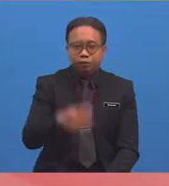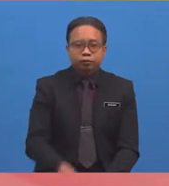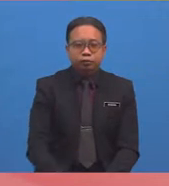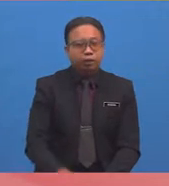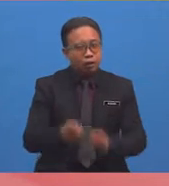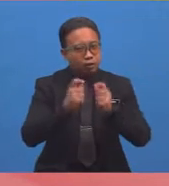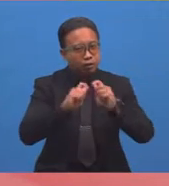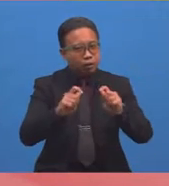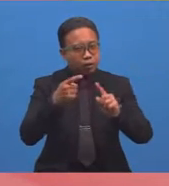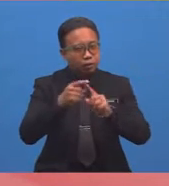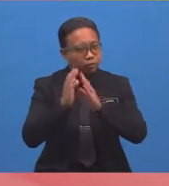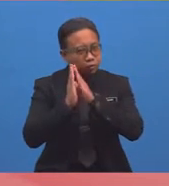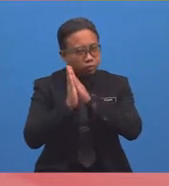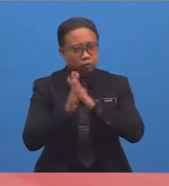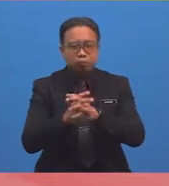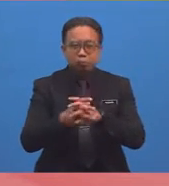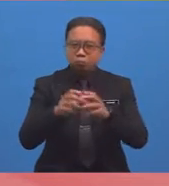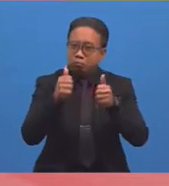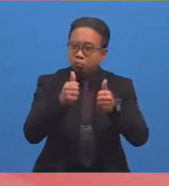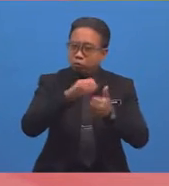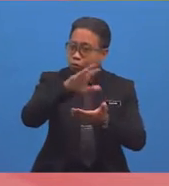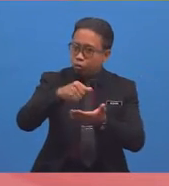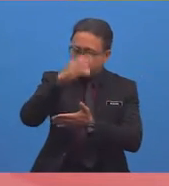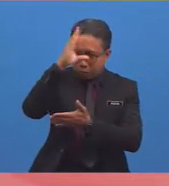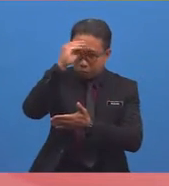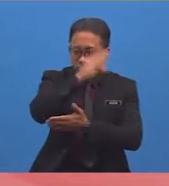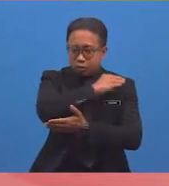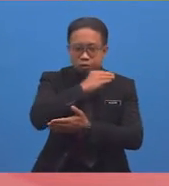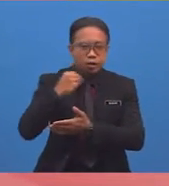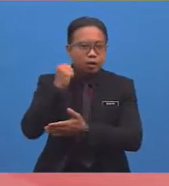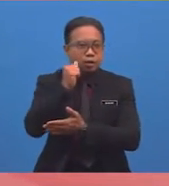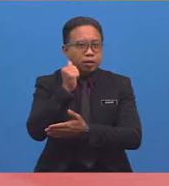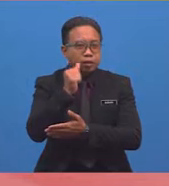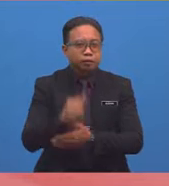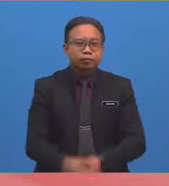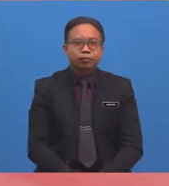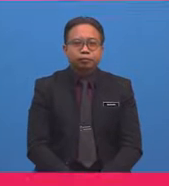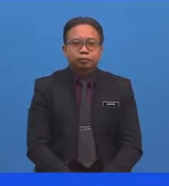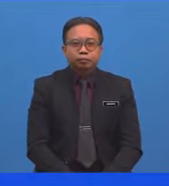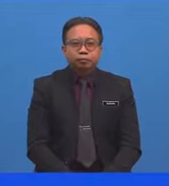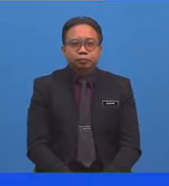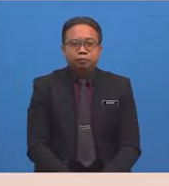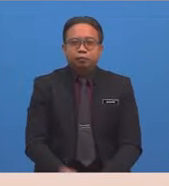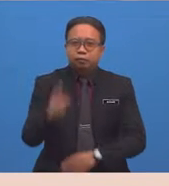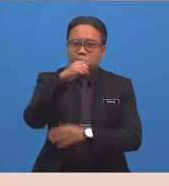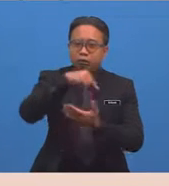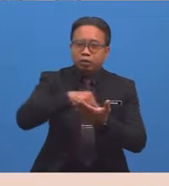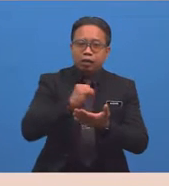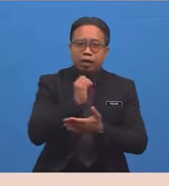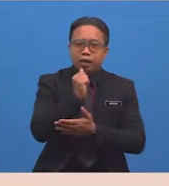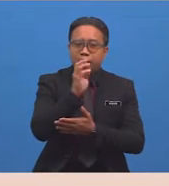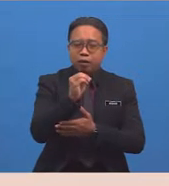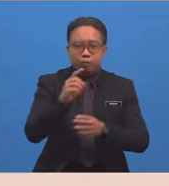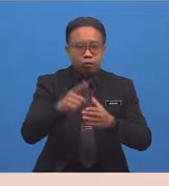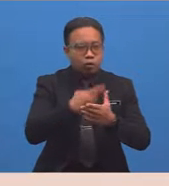and of course, she tried to sleep. Okay, good job, boys and girls, for paying attention. Thank you. Today, I